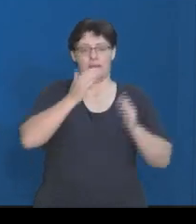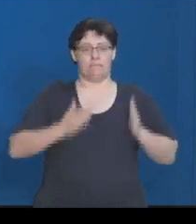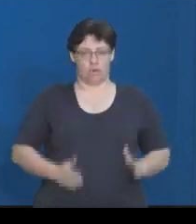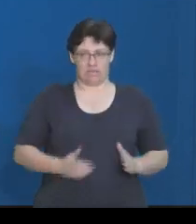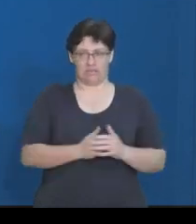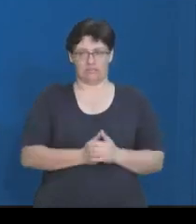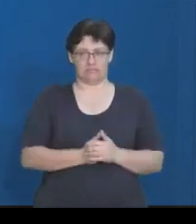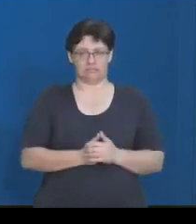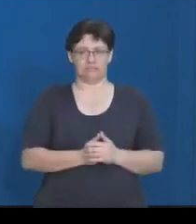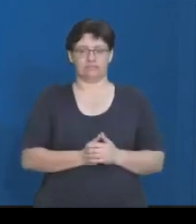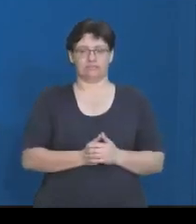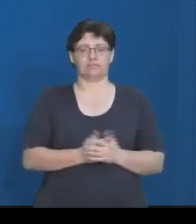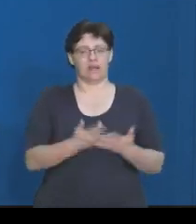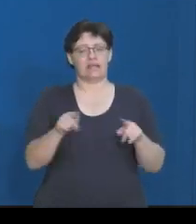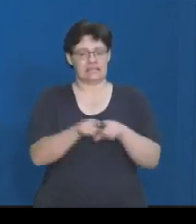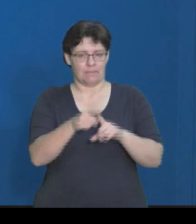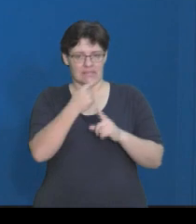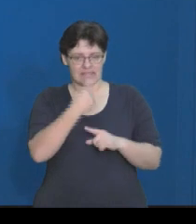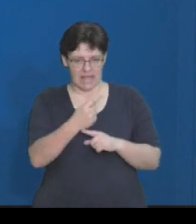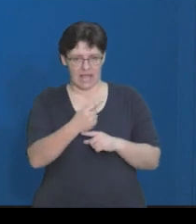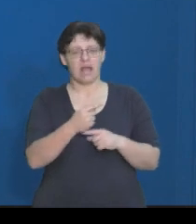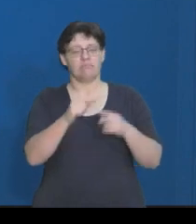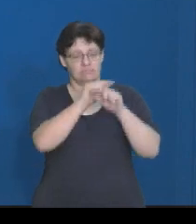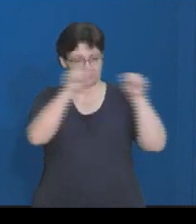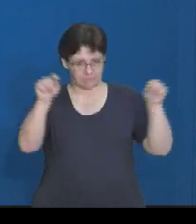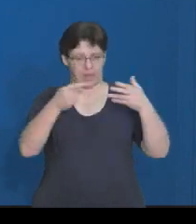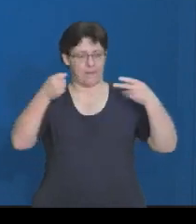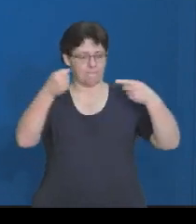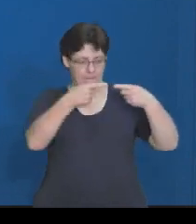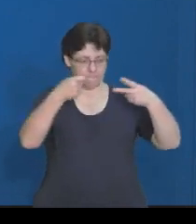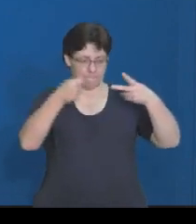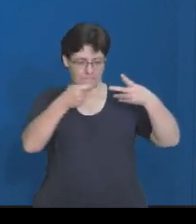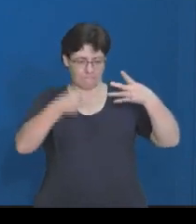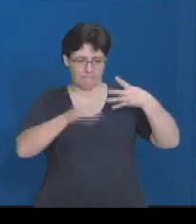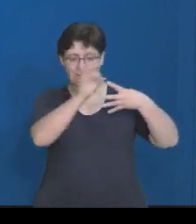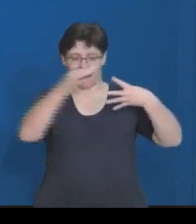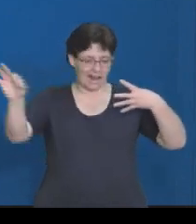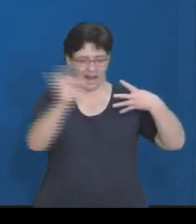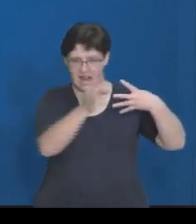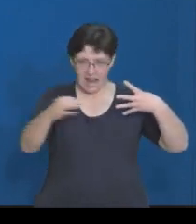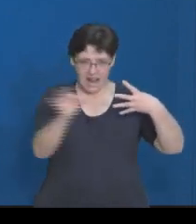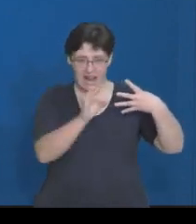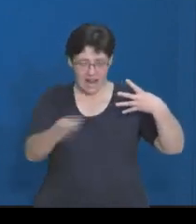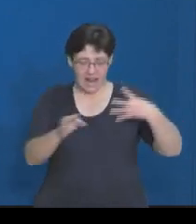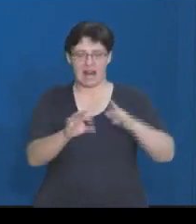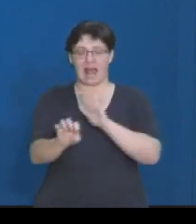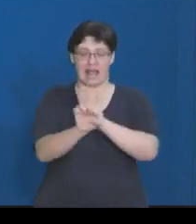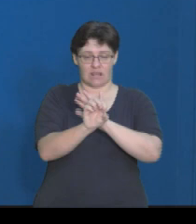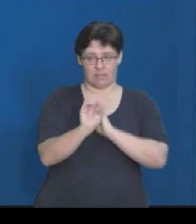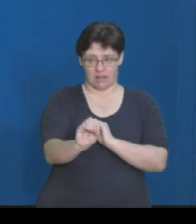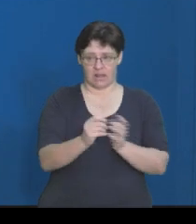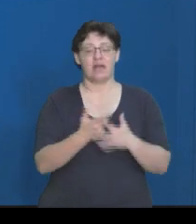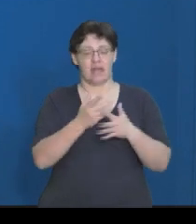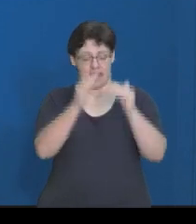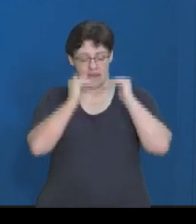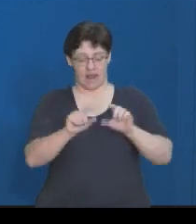you write your main body, like I said, in point form, fully explained with headings and examples. Then you move on, you